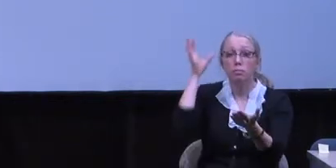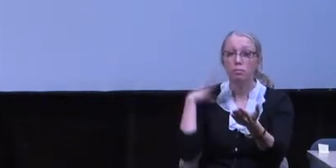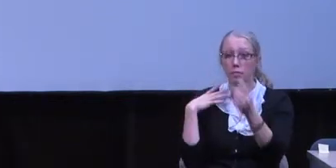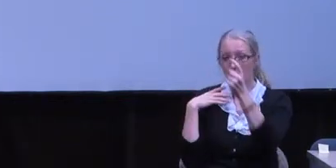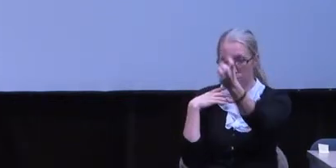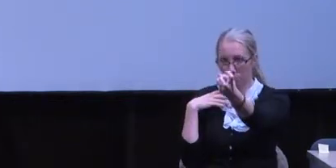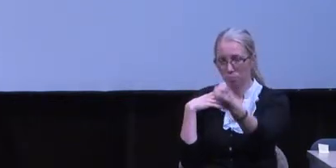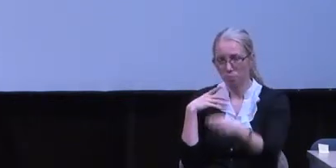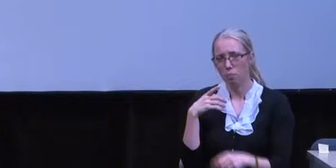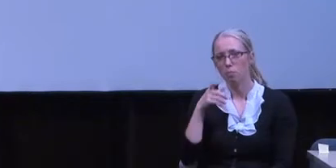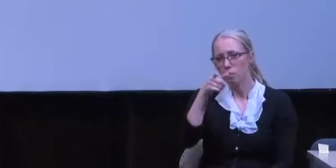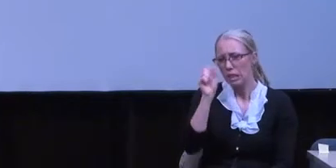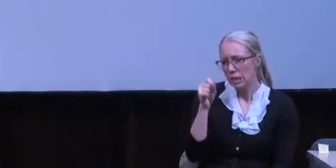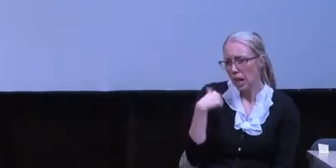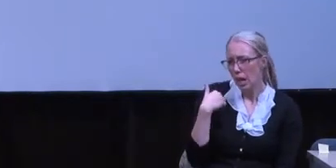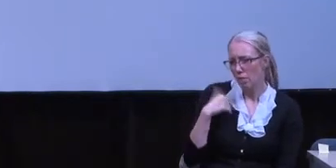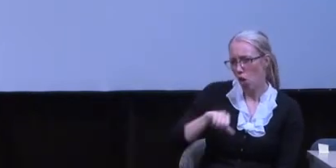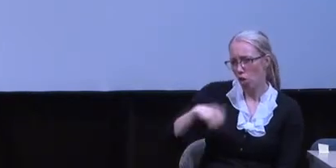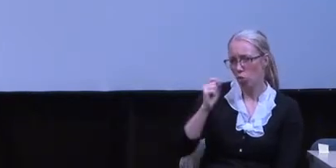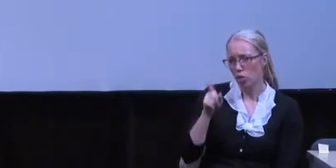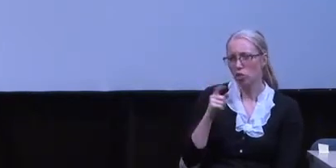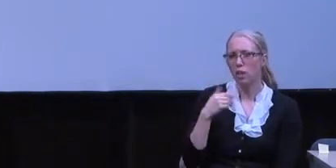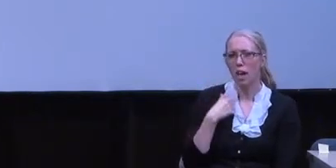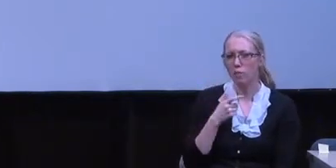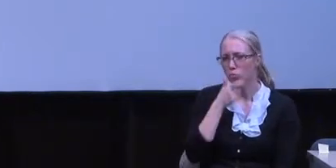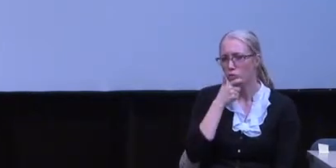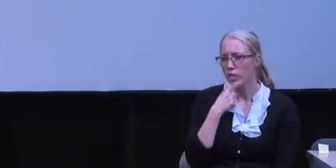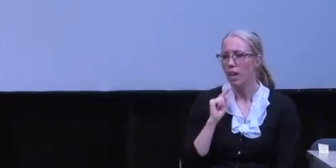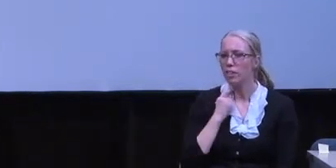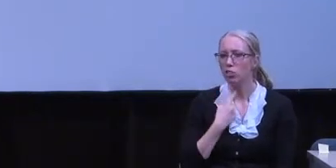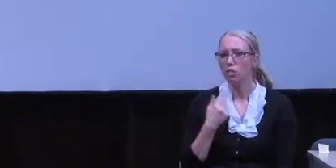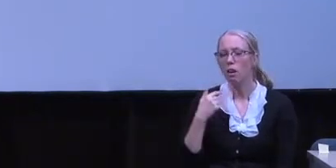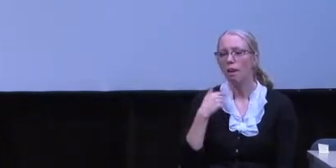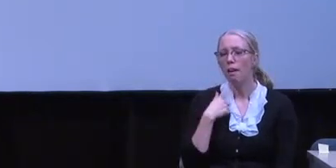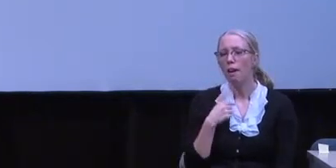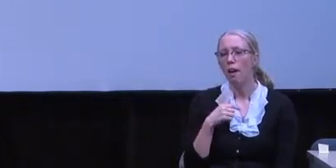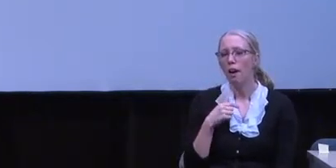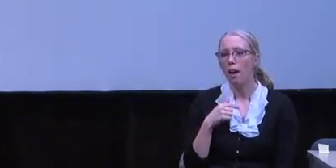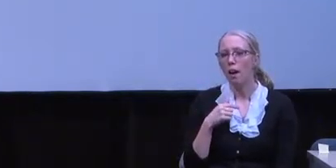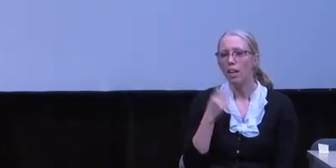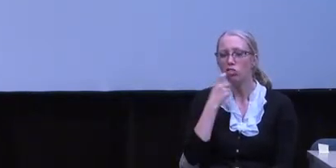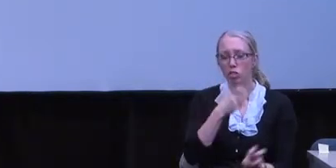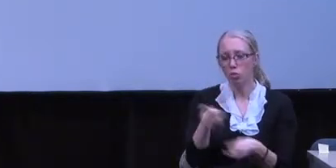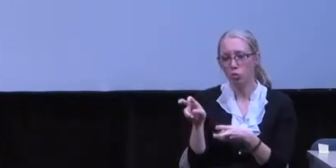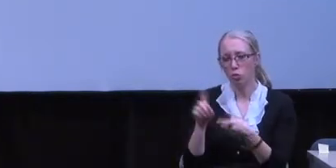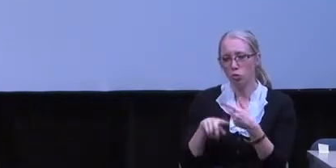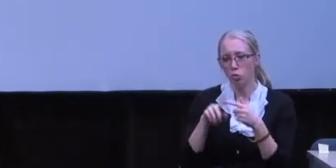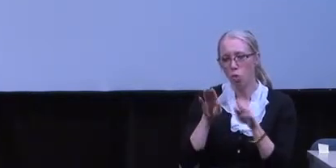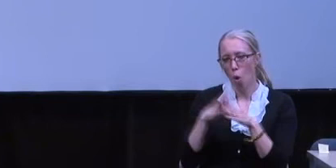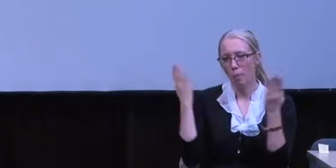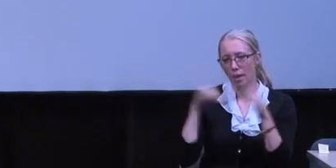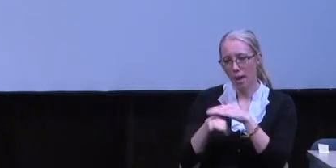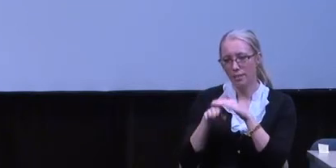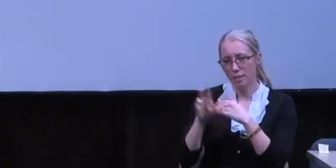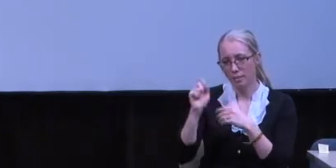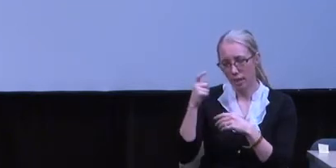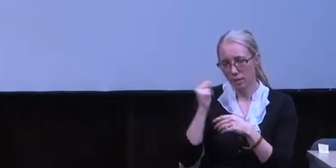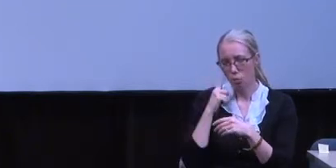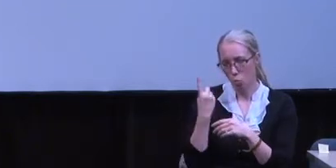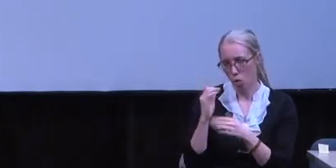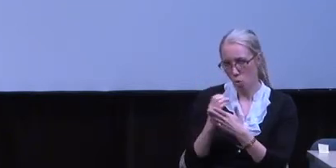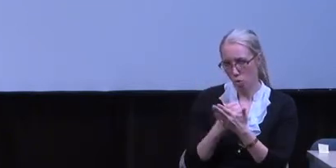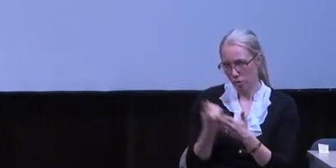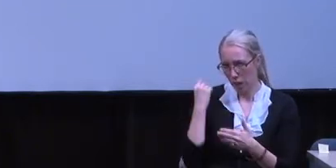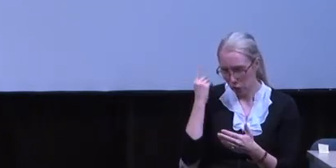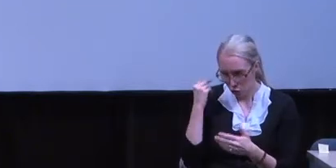Yes. Another question. I moved to an open access text the last 2 or 4 of my courses, and it was